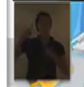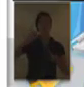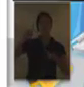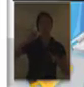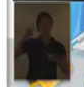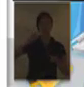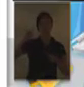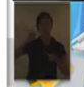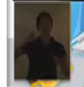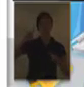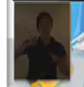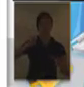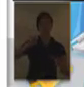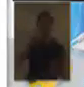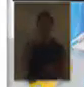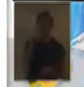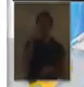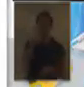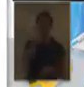if an alarm goes off,